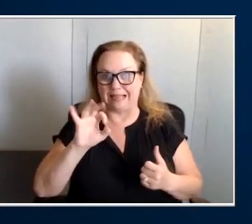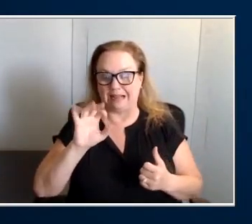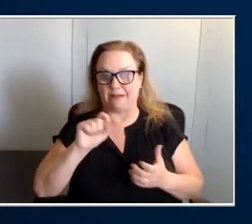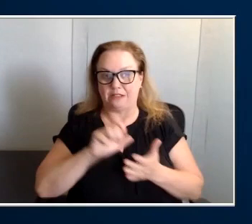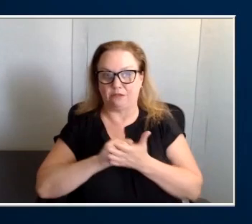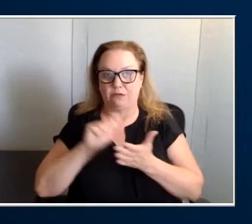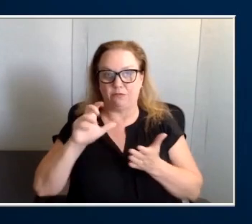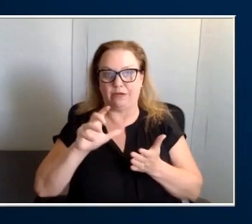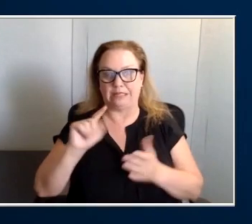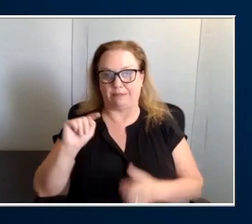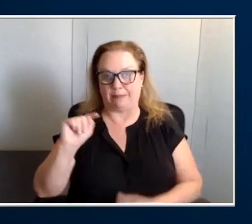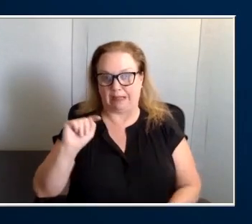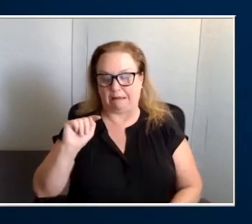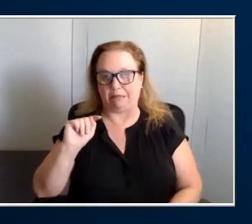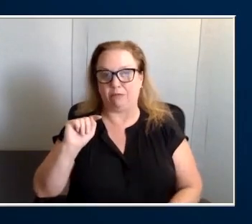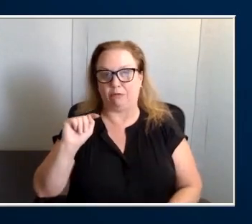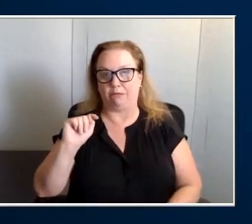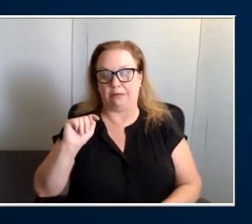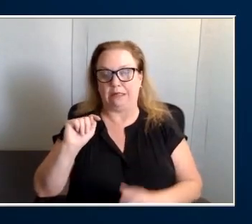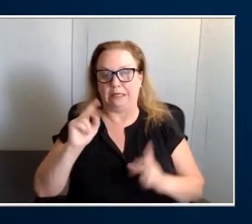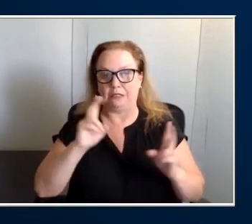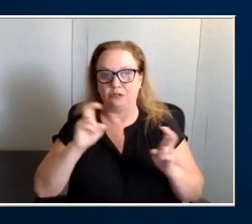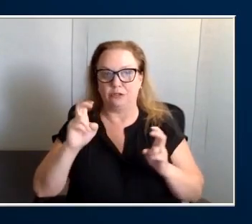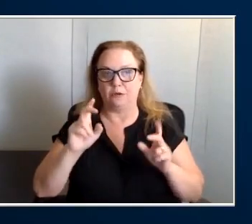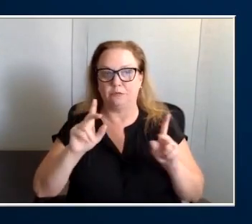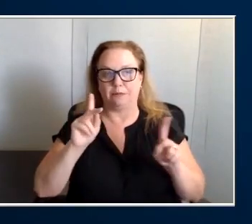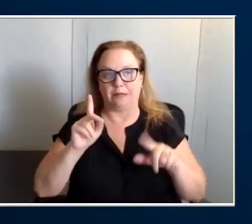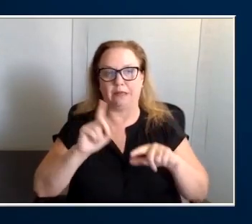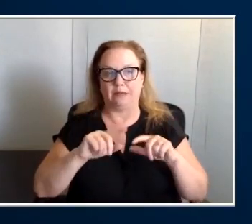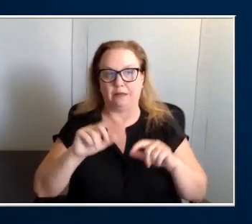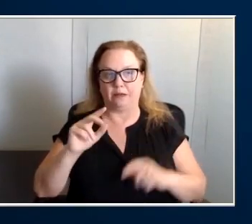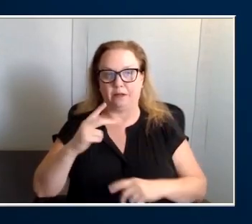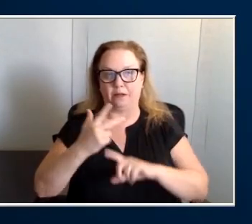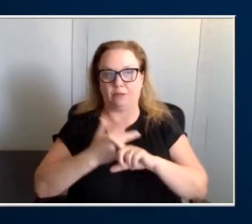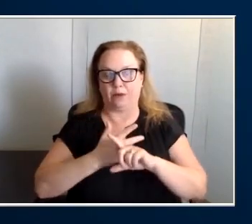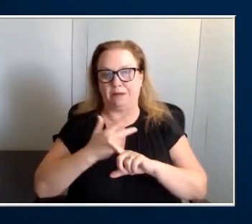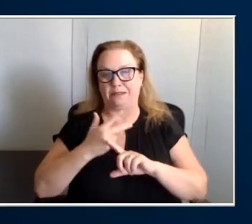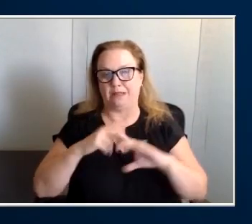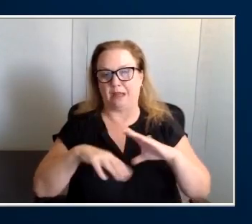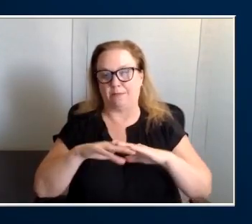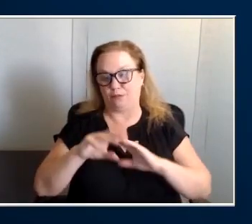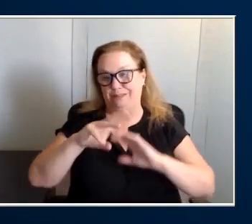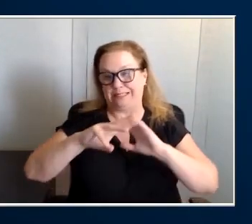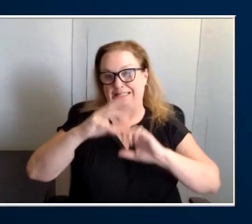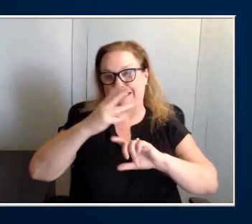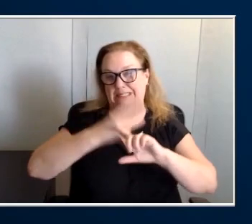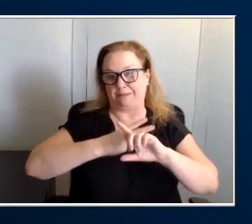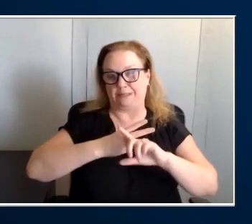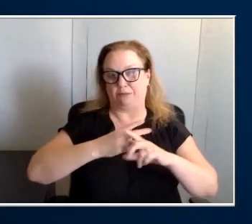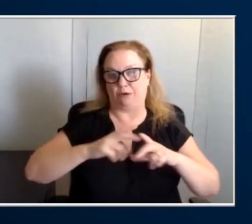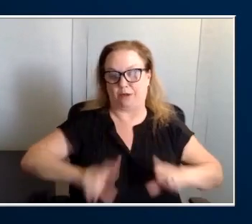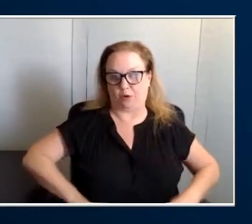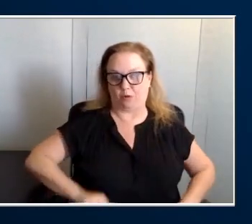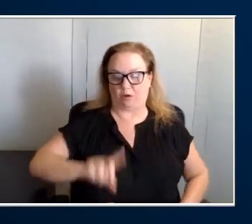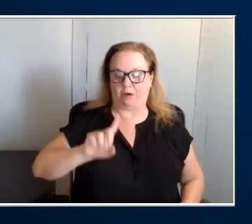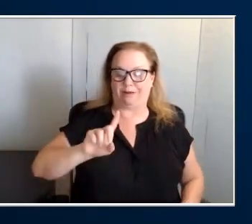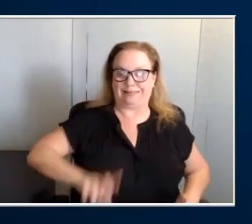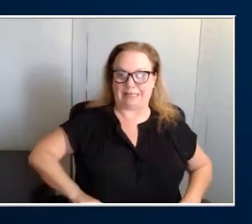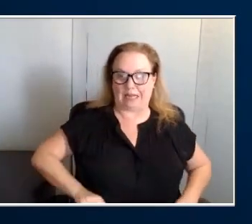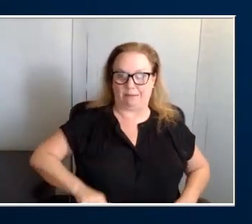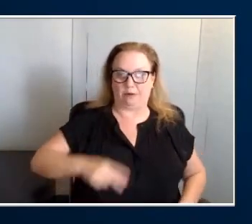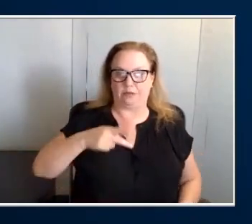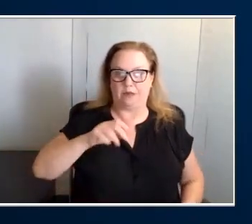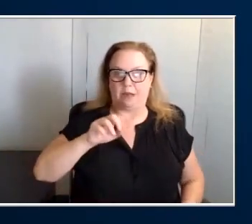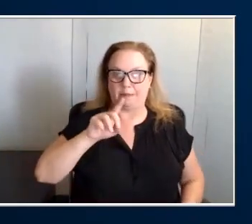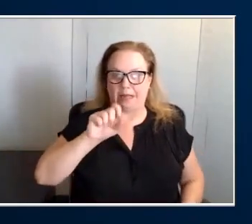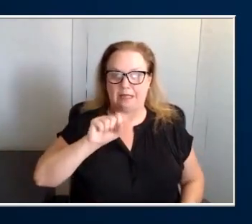incontinence. And most men experience incontinence for a period of 3-6 months, where they're having to wear Depends or diapers, pads. When